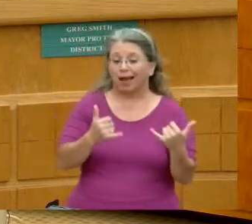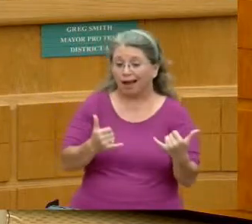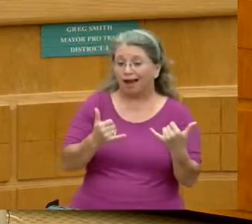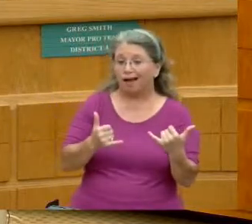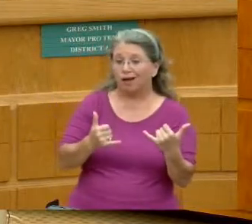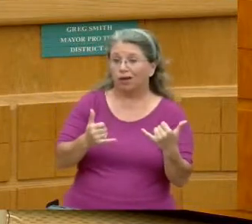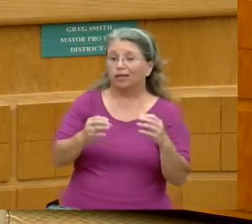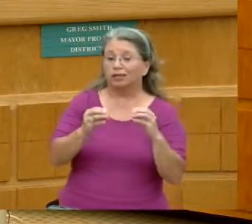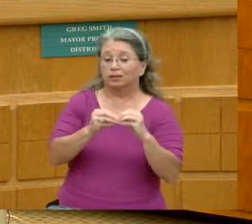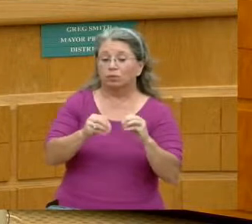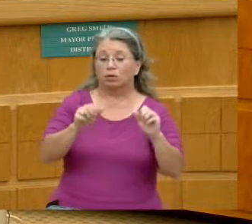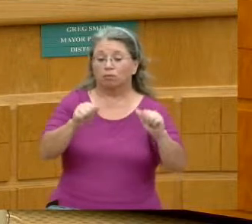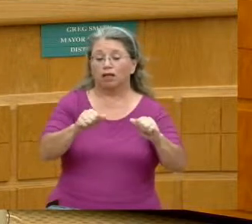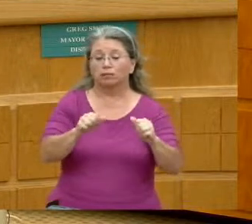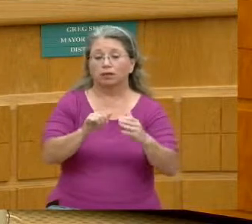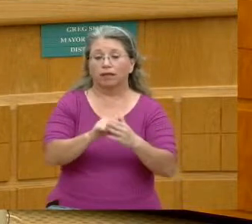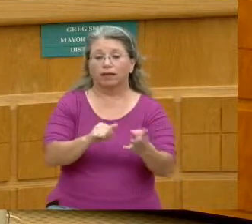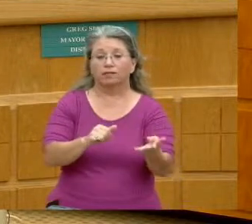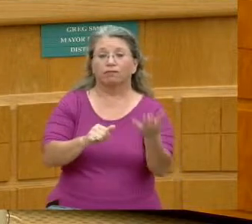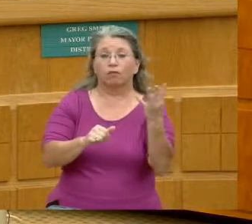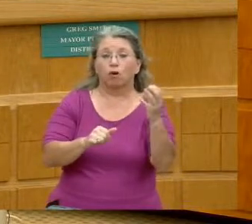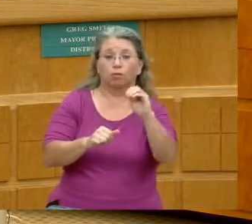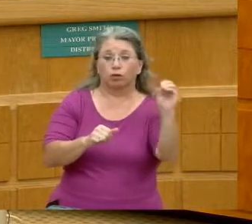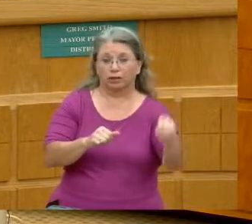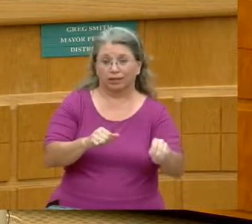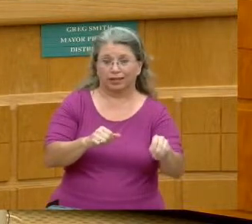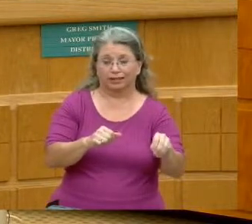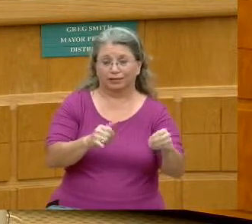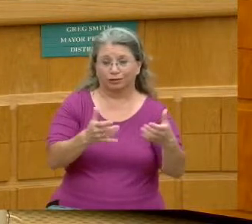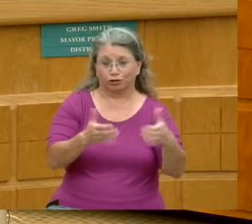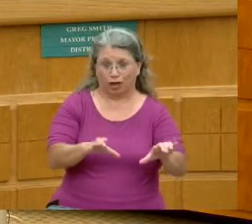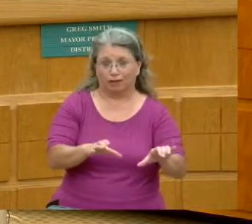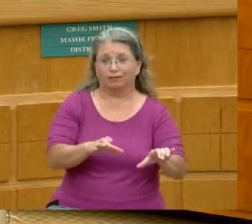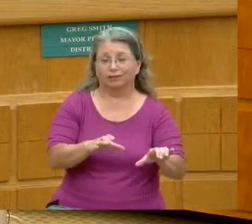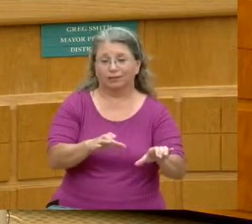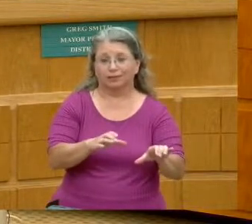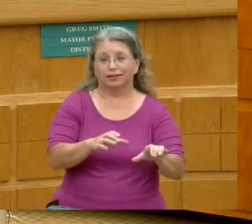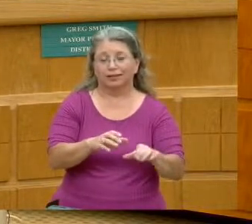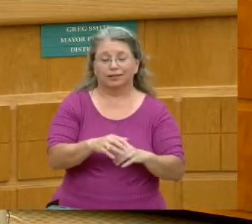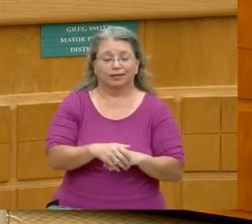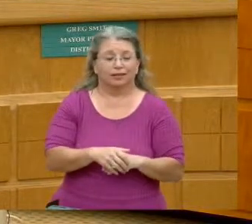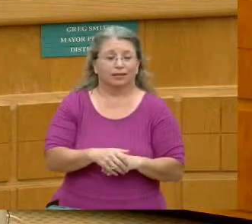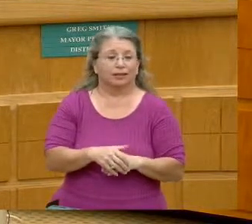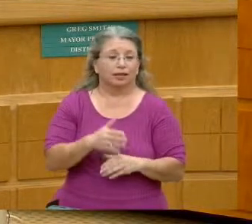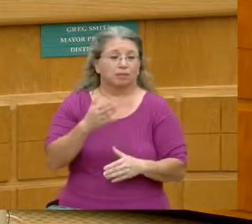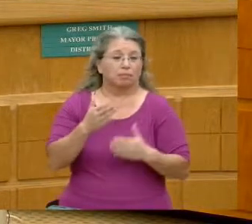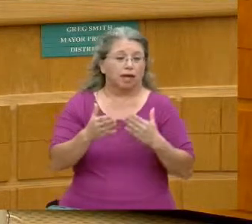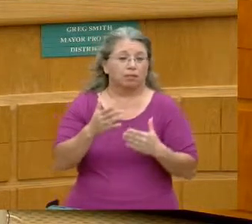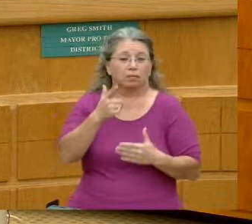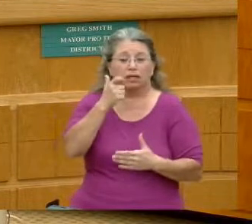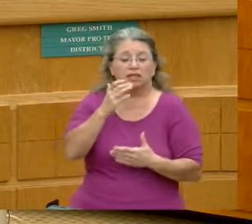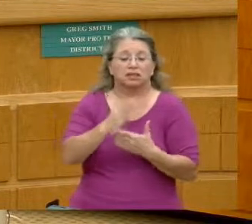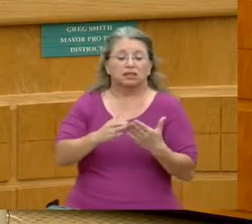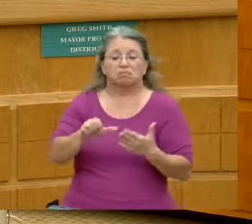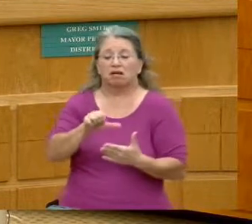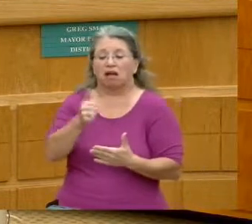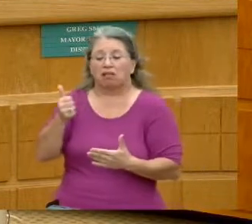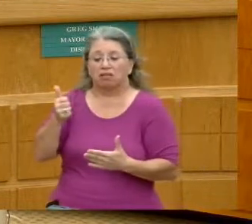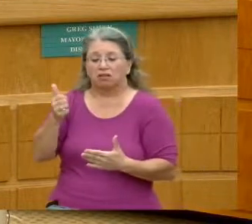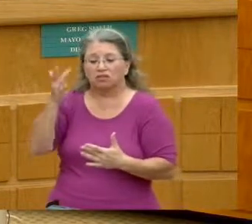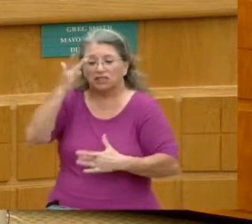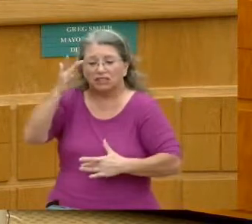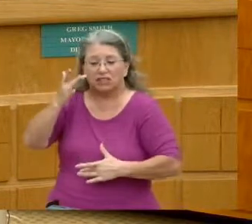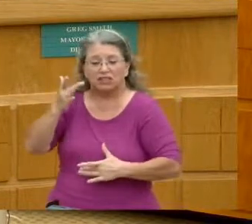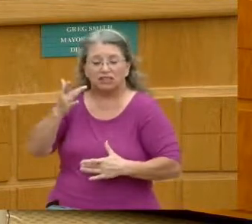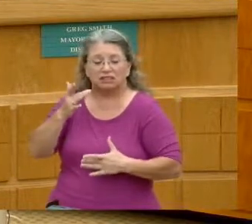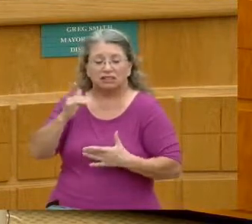And that could be because some of the other diseases that we commonly get in the wintertime are going away, and COVID-19 is becoming